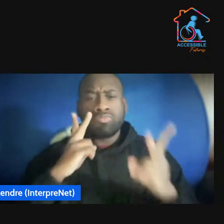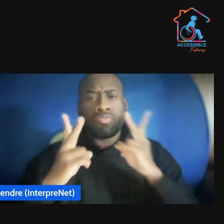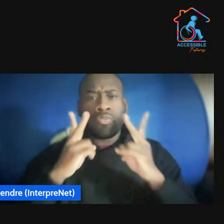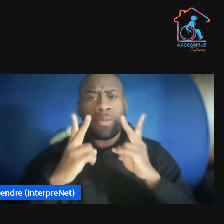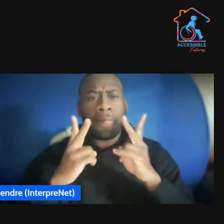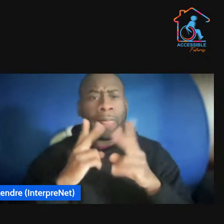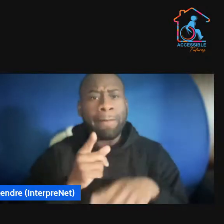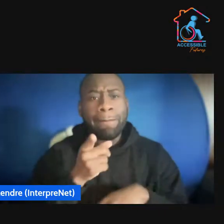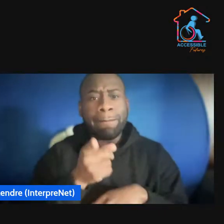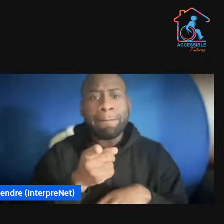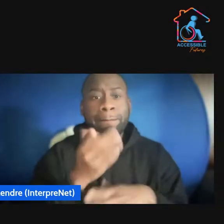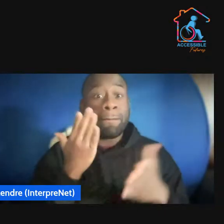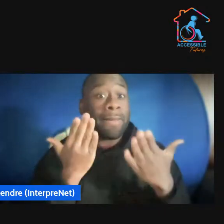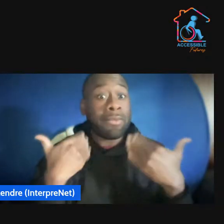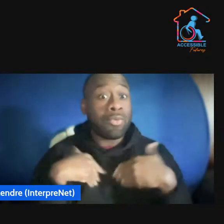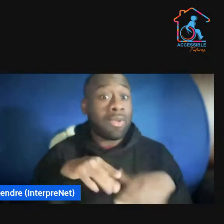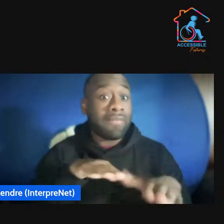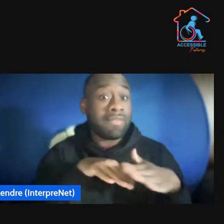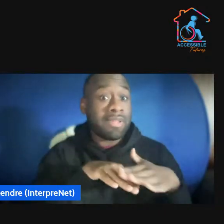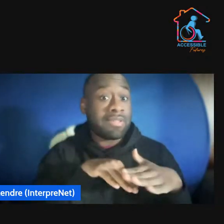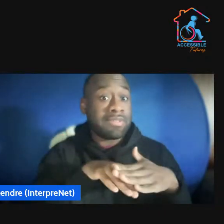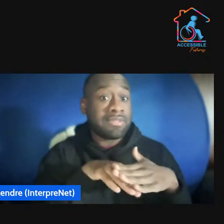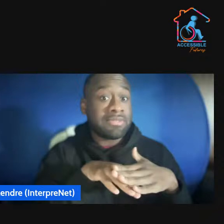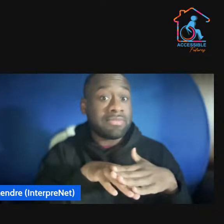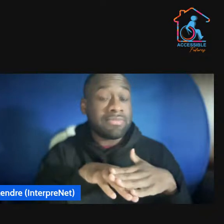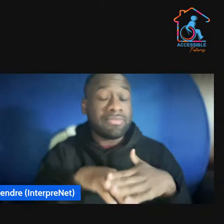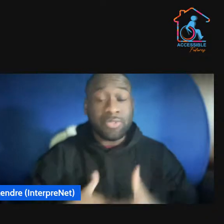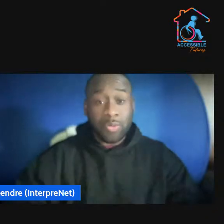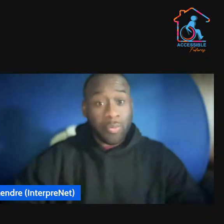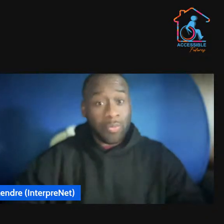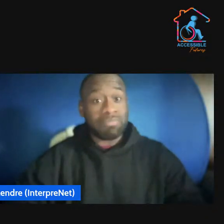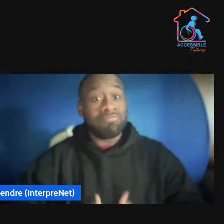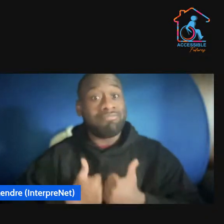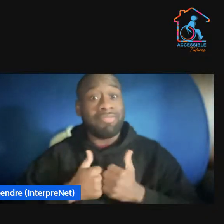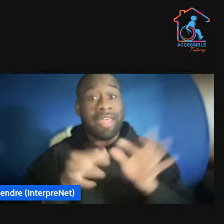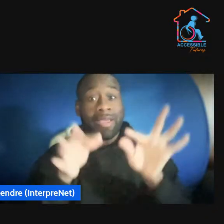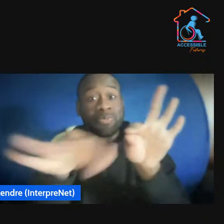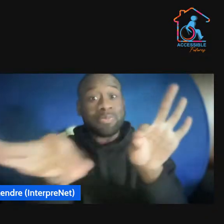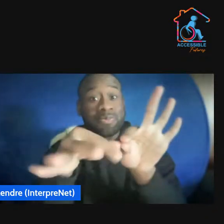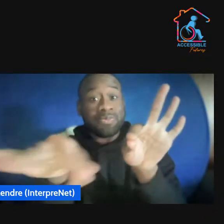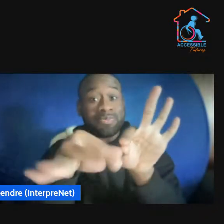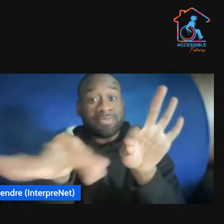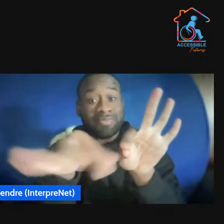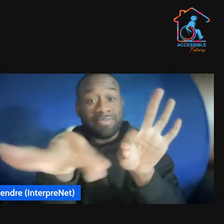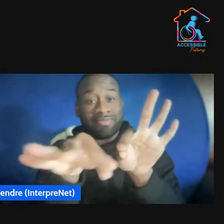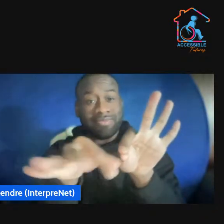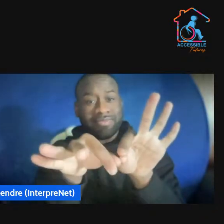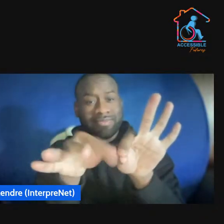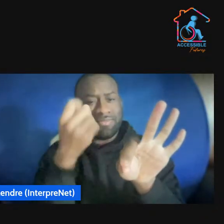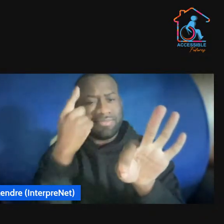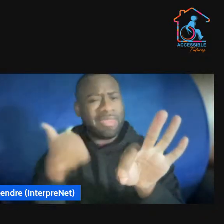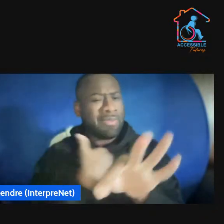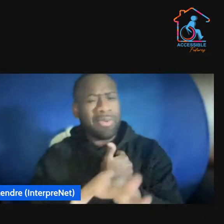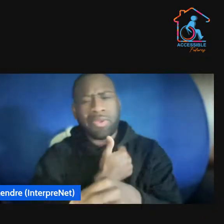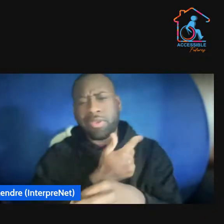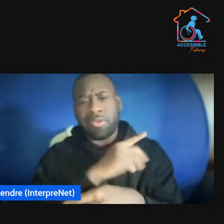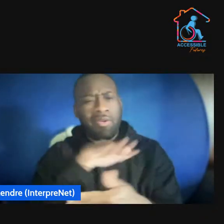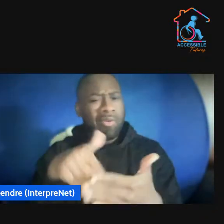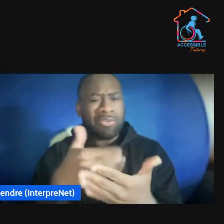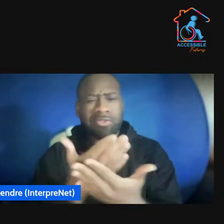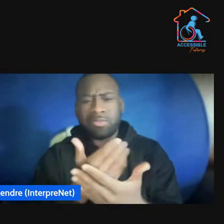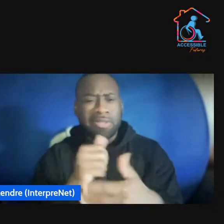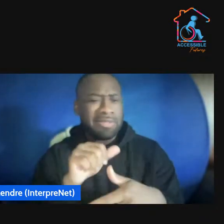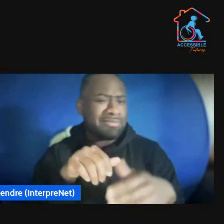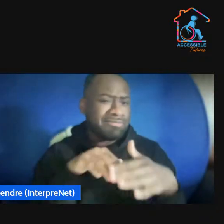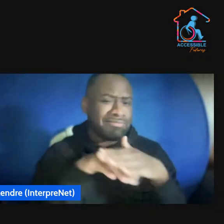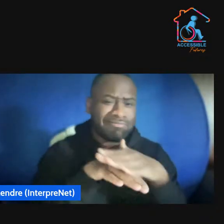from, you might also have access to live captioning. So we are always trying to make our content more